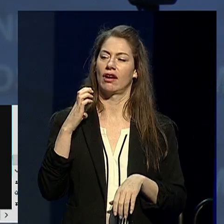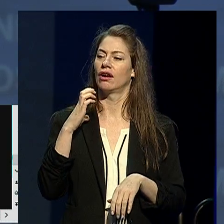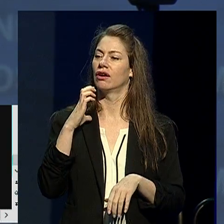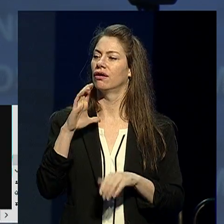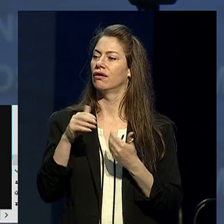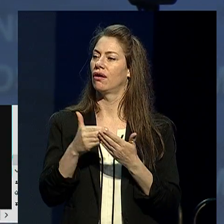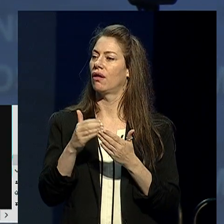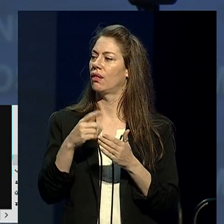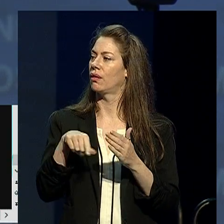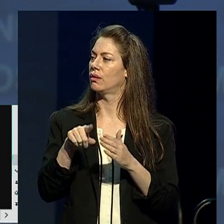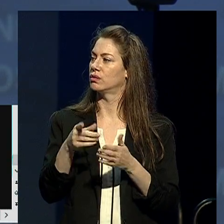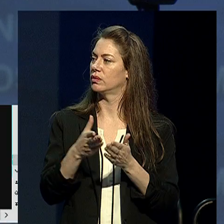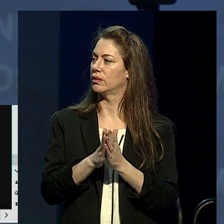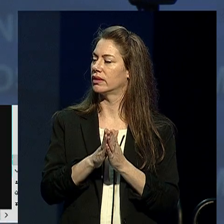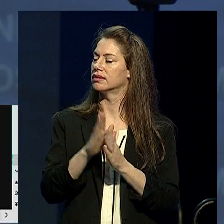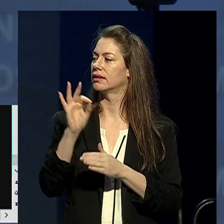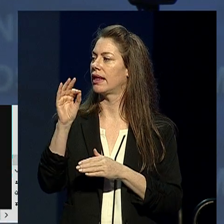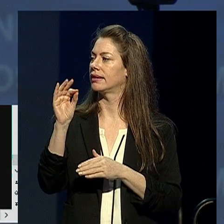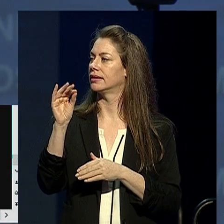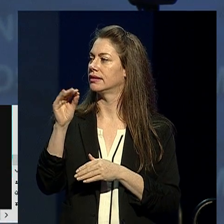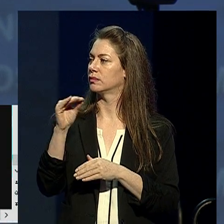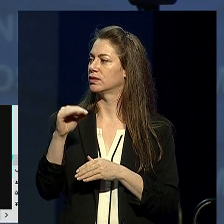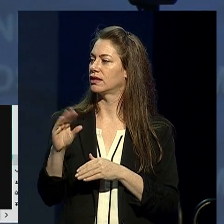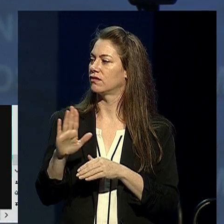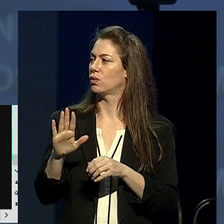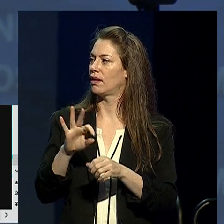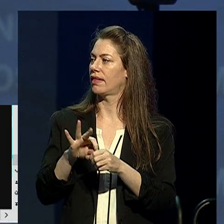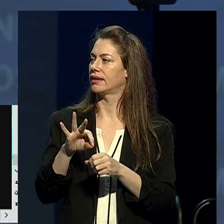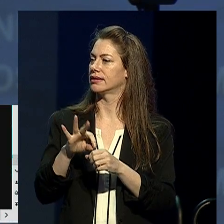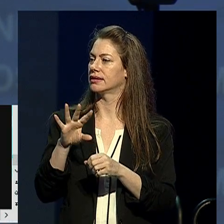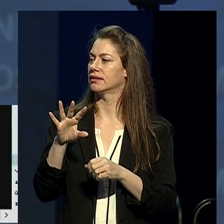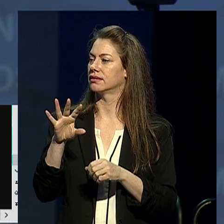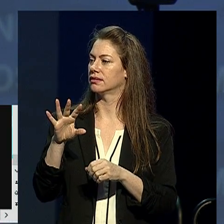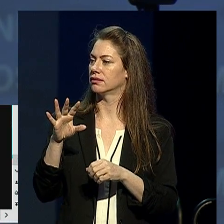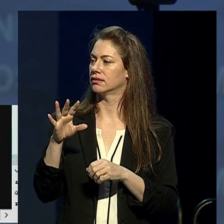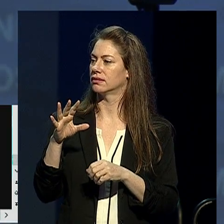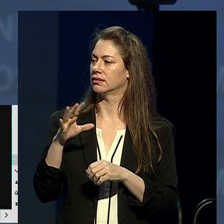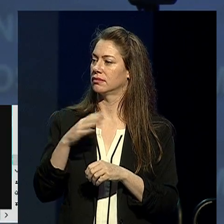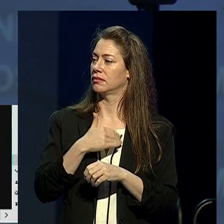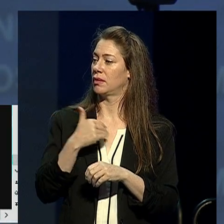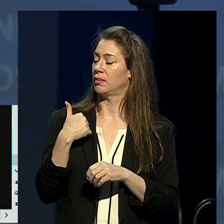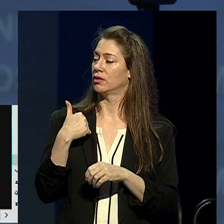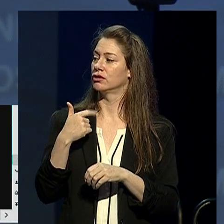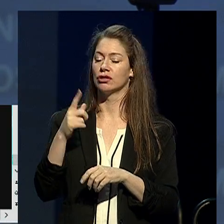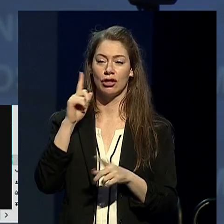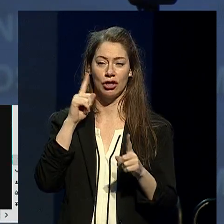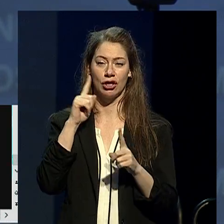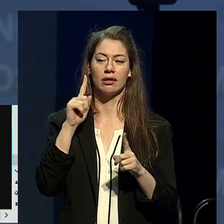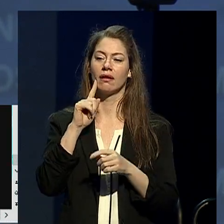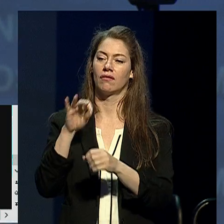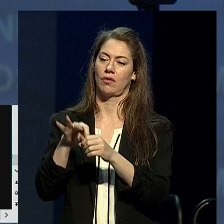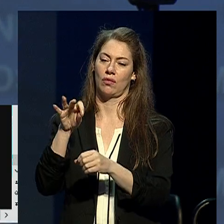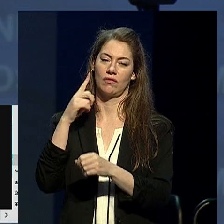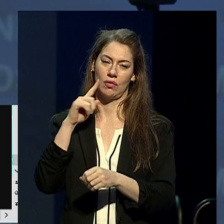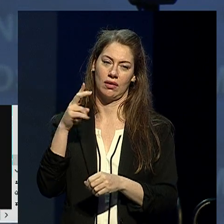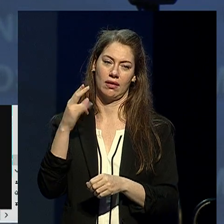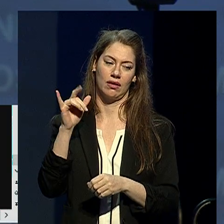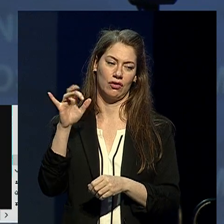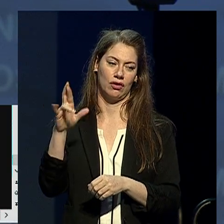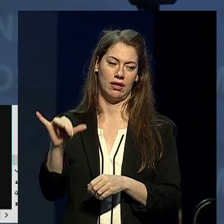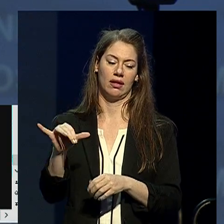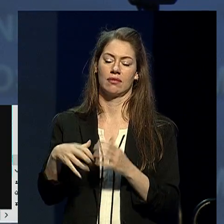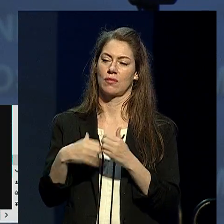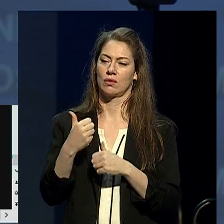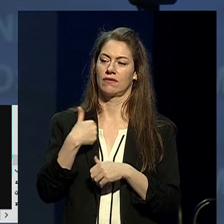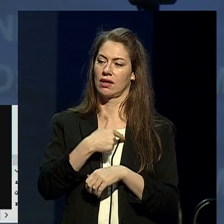Keith Ellison, and 90% of your elected DNC members heard your calls and voted for him, most of us on